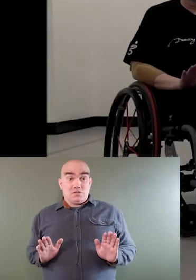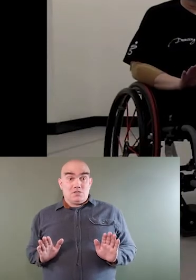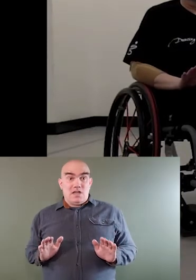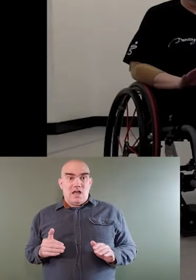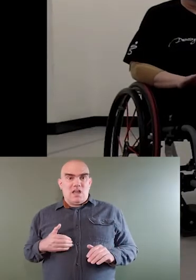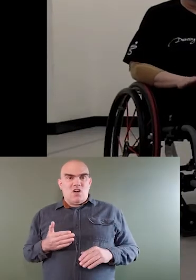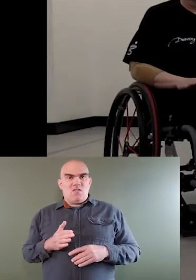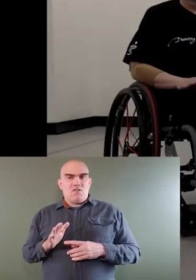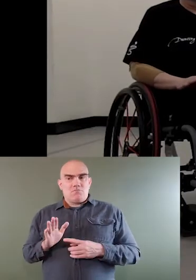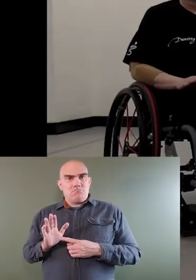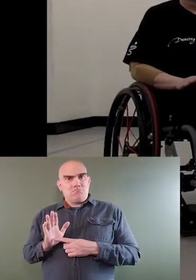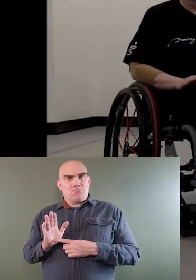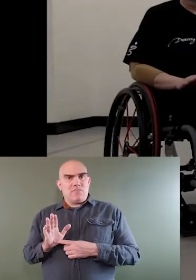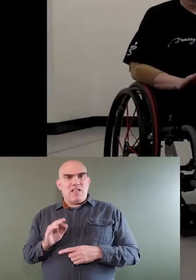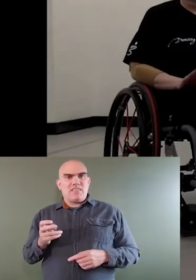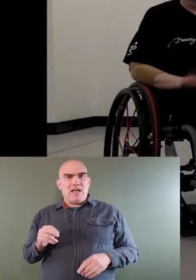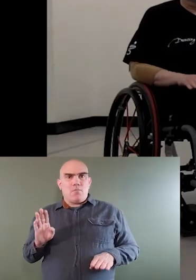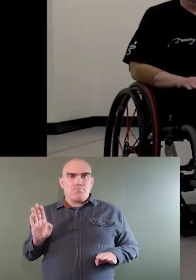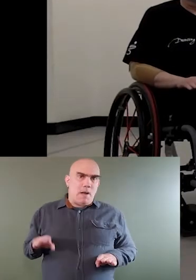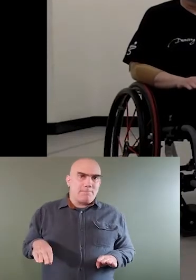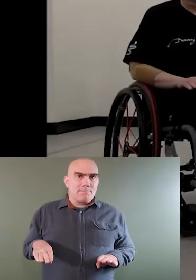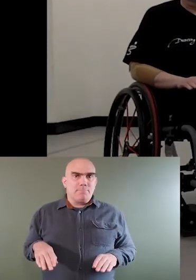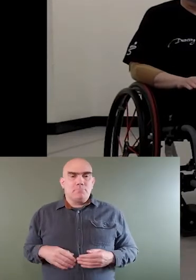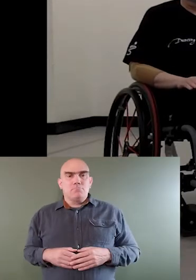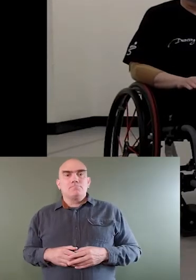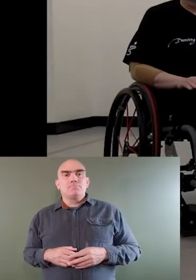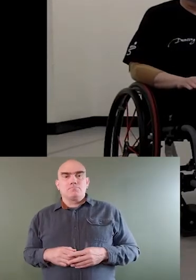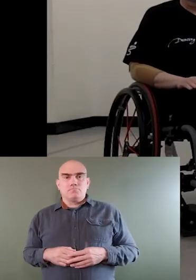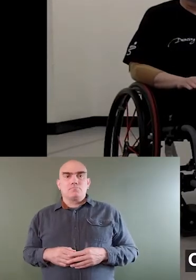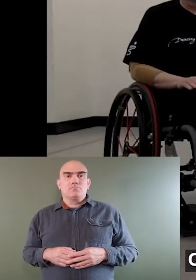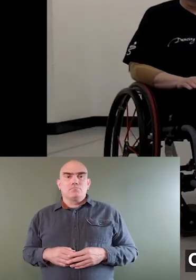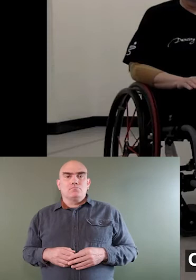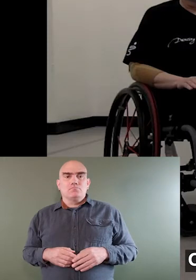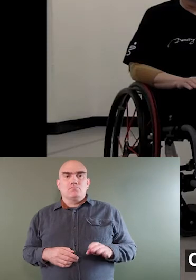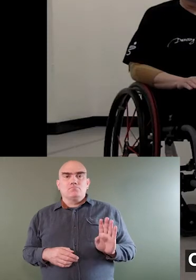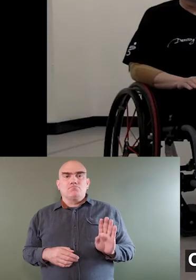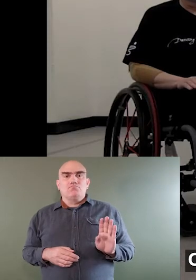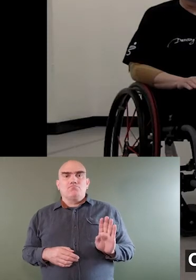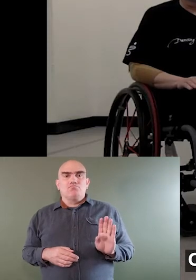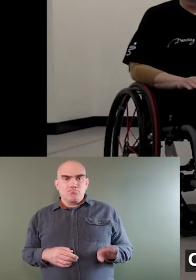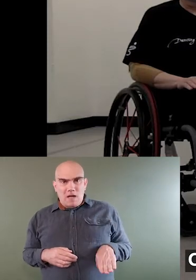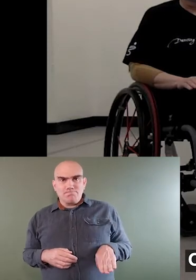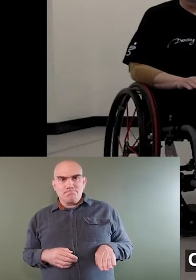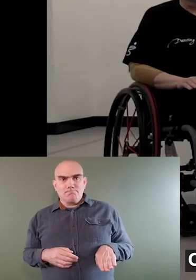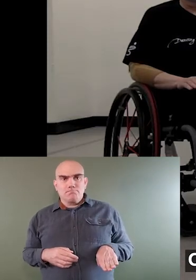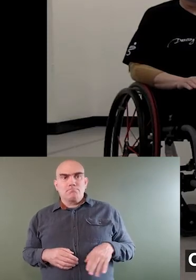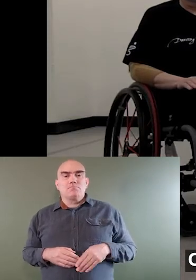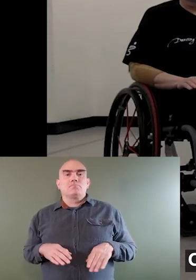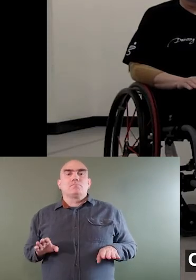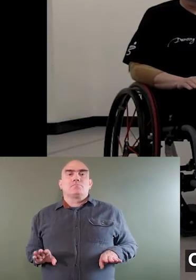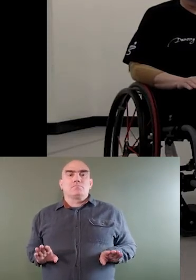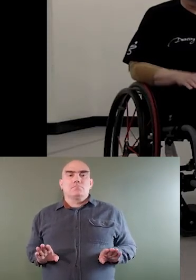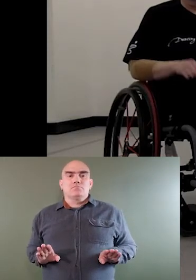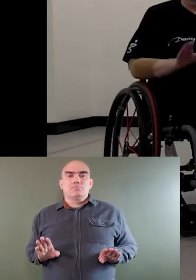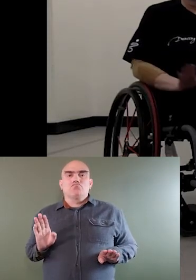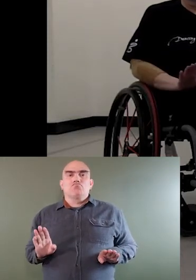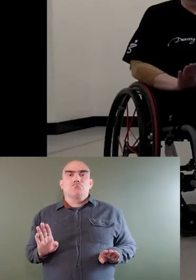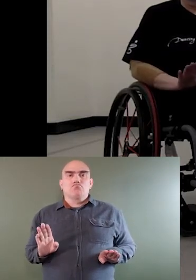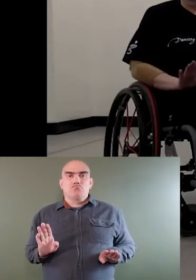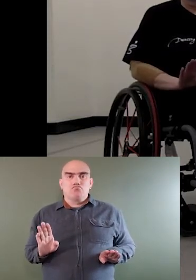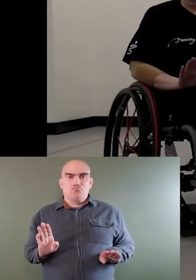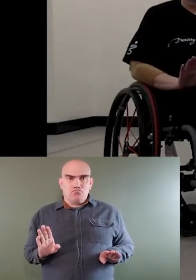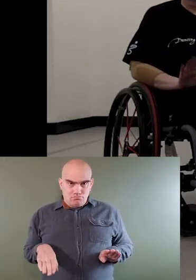foot or hand, and then we slam our toes down. The left side. Heel, toes or fingers.